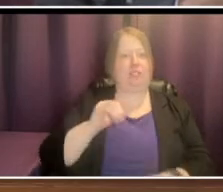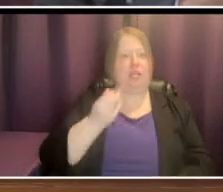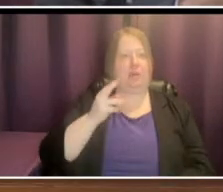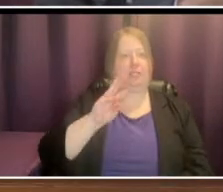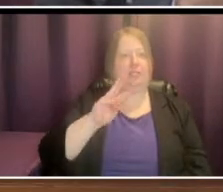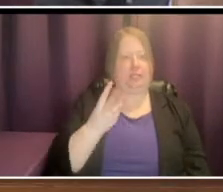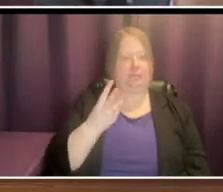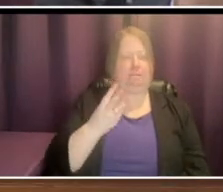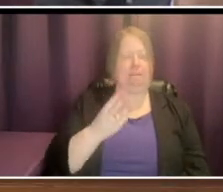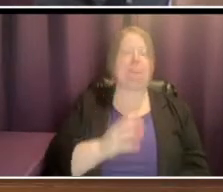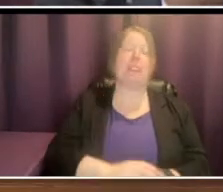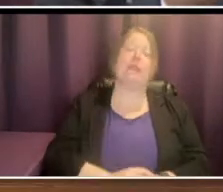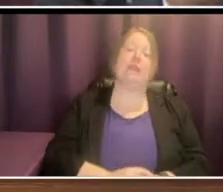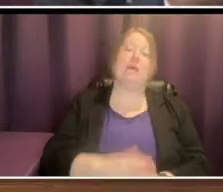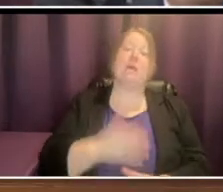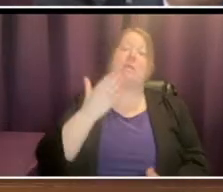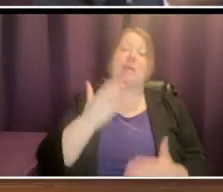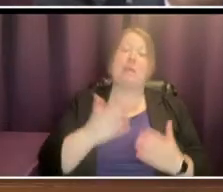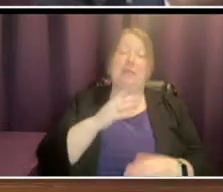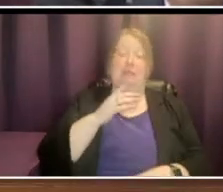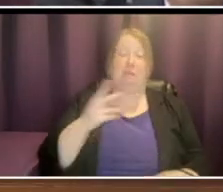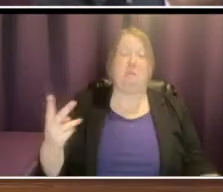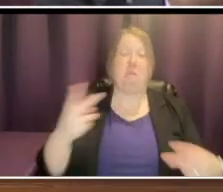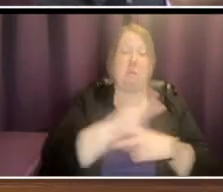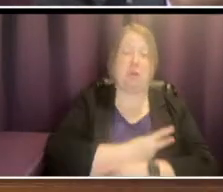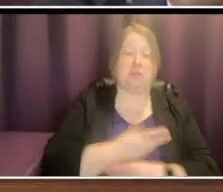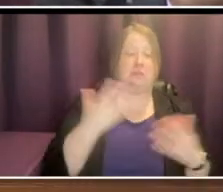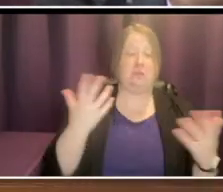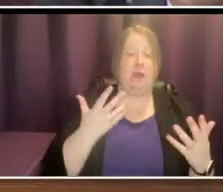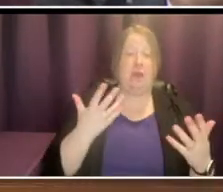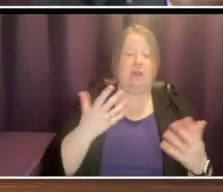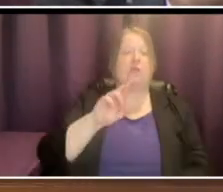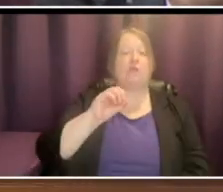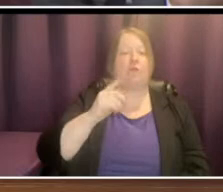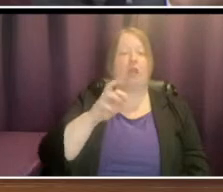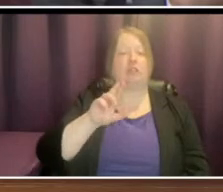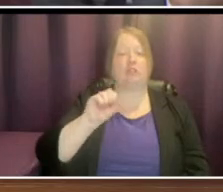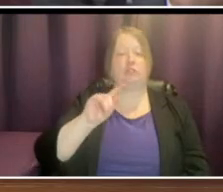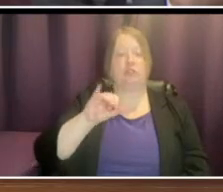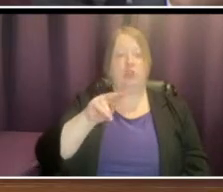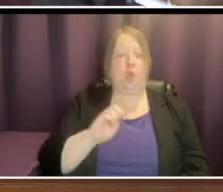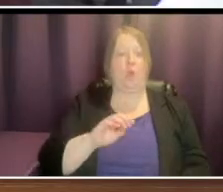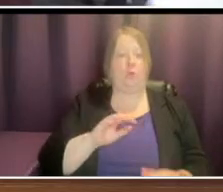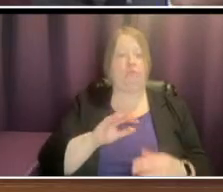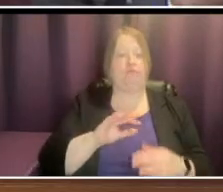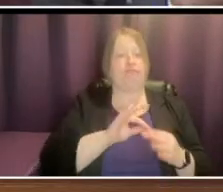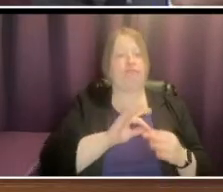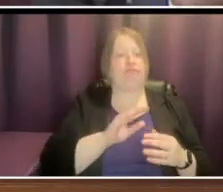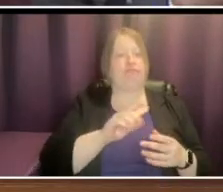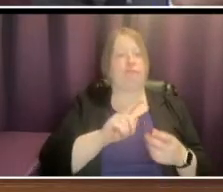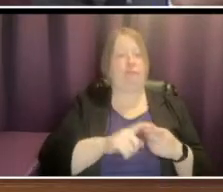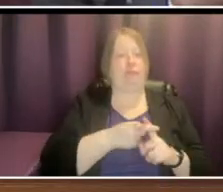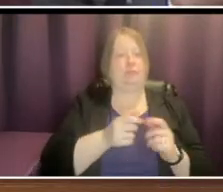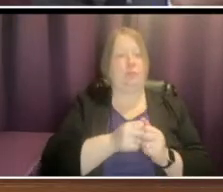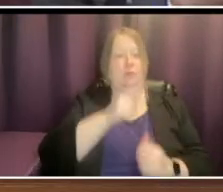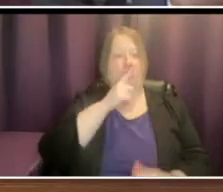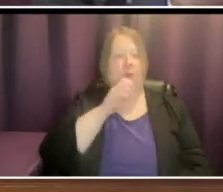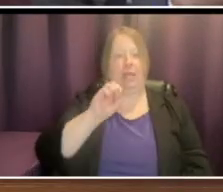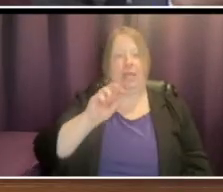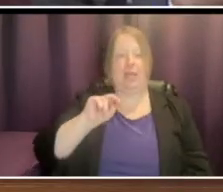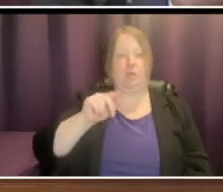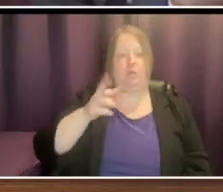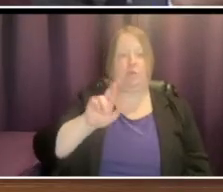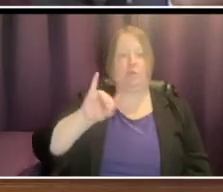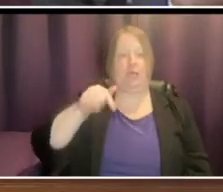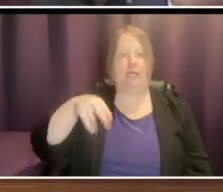Stone's close association with Enrique Tarrio, the national chairman of the Proud Boys.